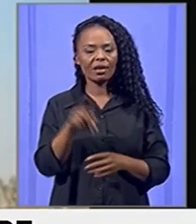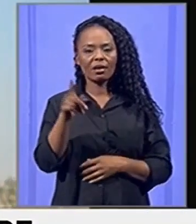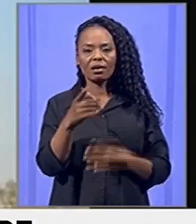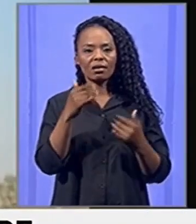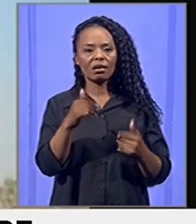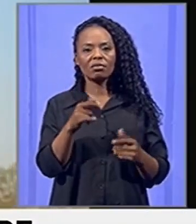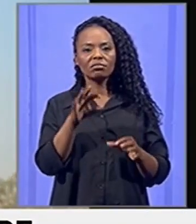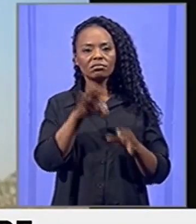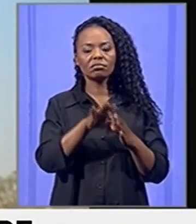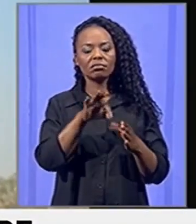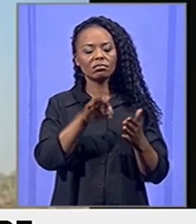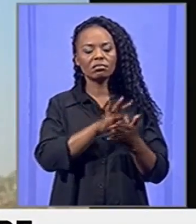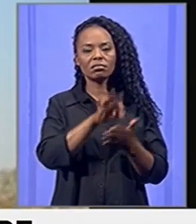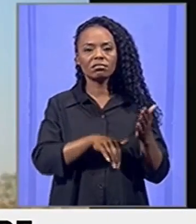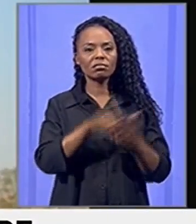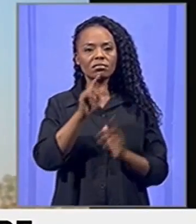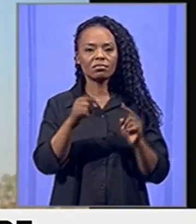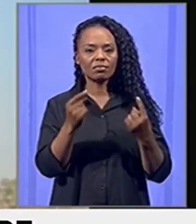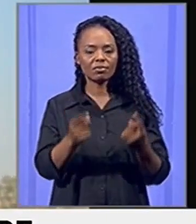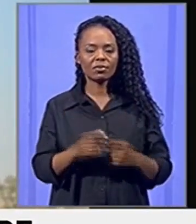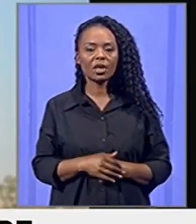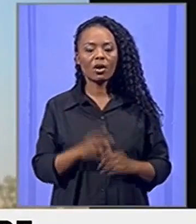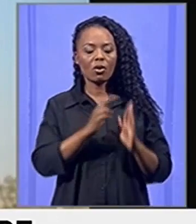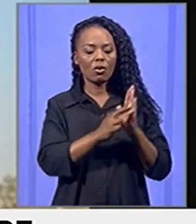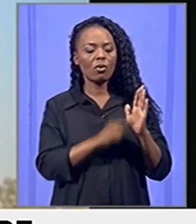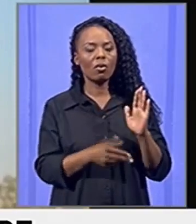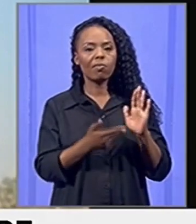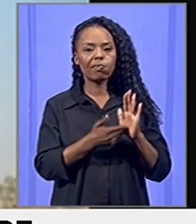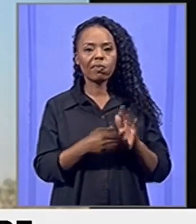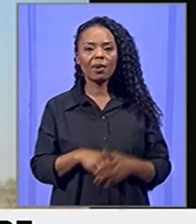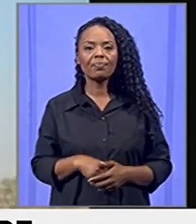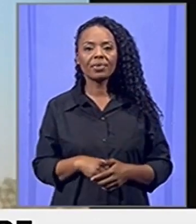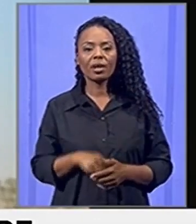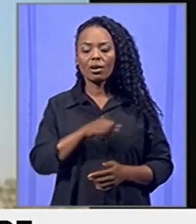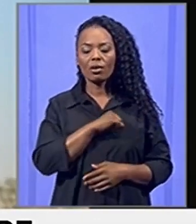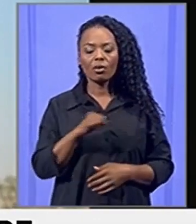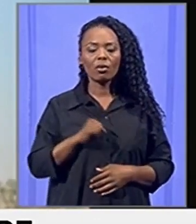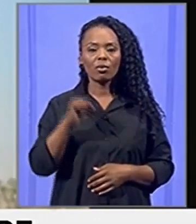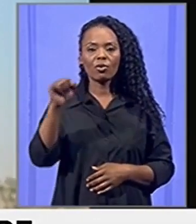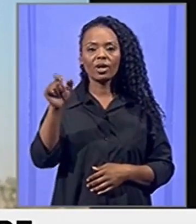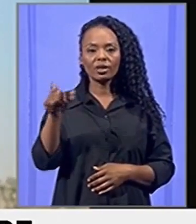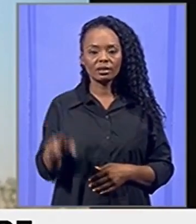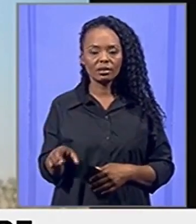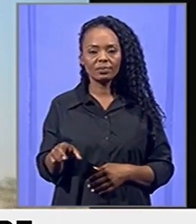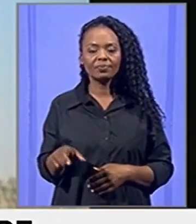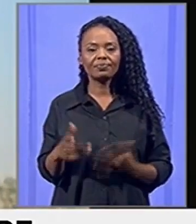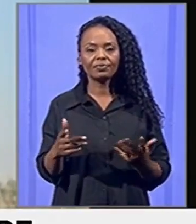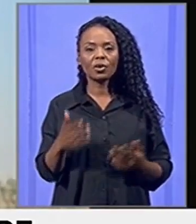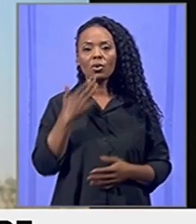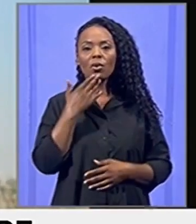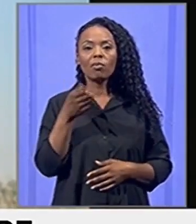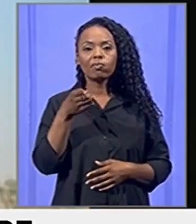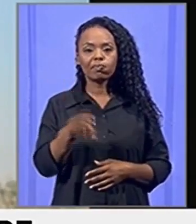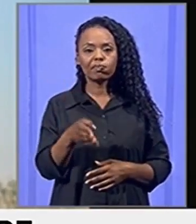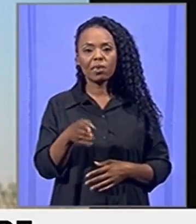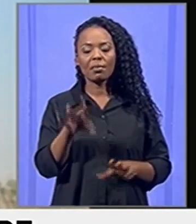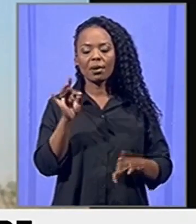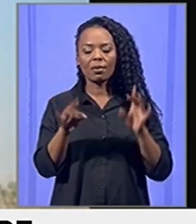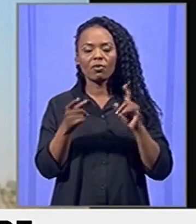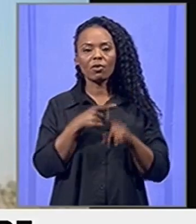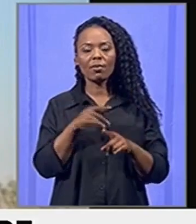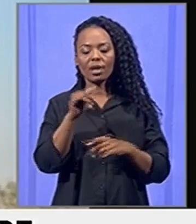are not going to be on the list in terms of the rules that are here. Also, comrades that have been found guilty by ANC